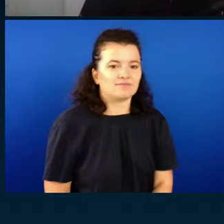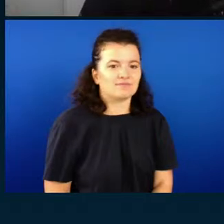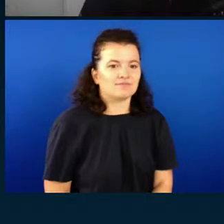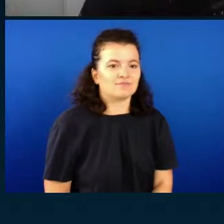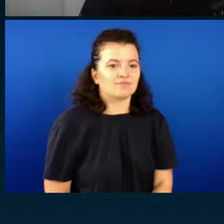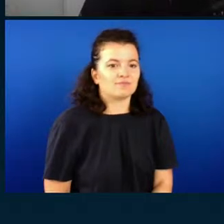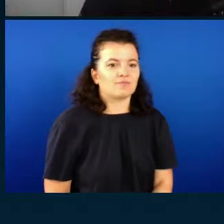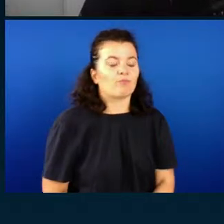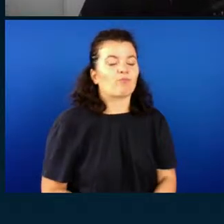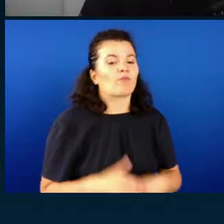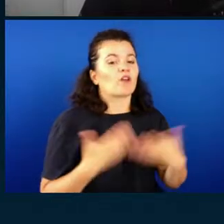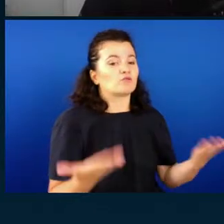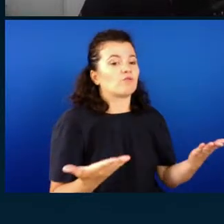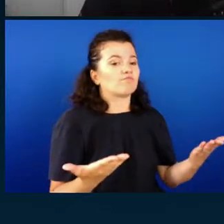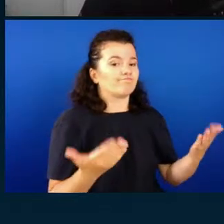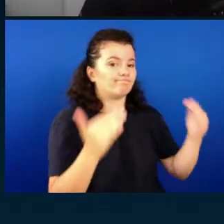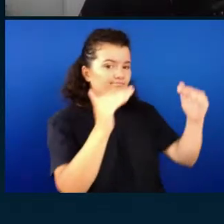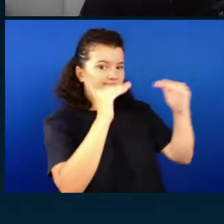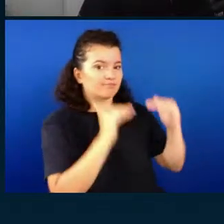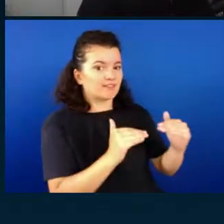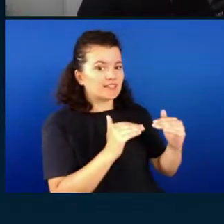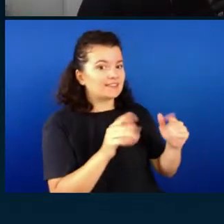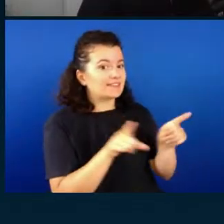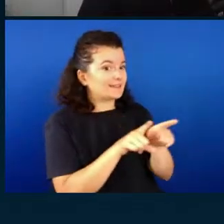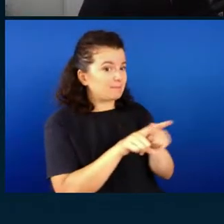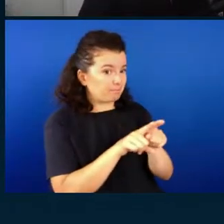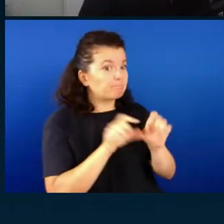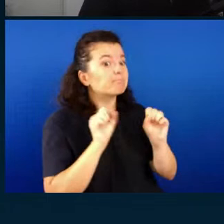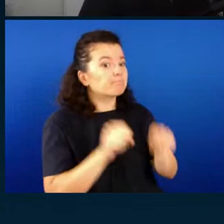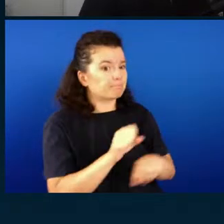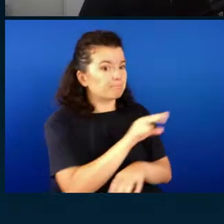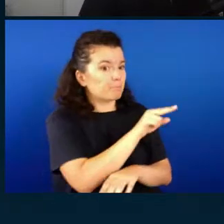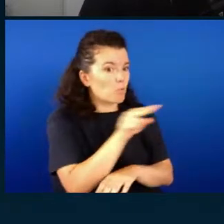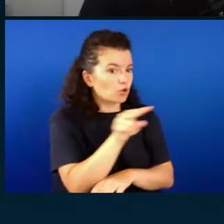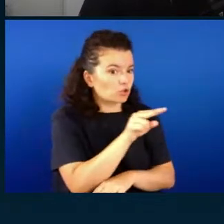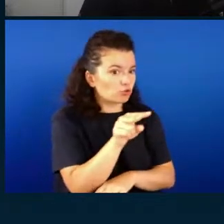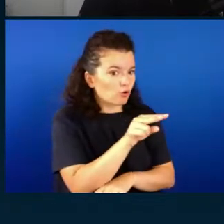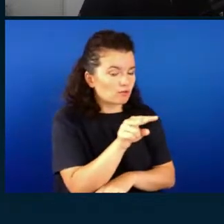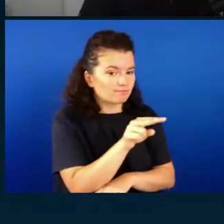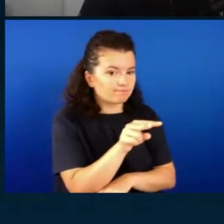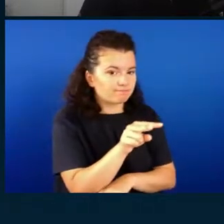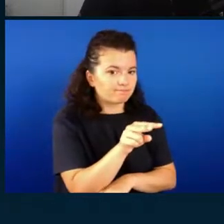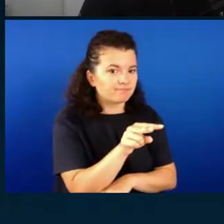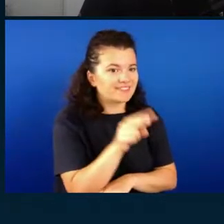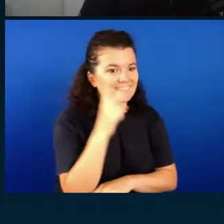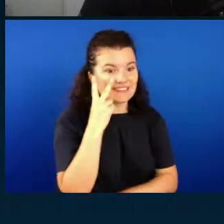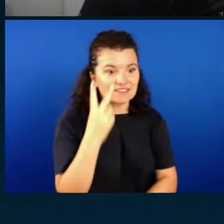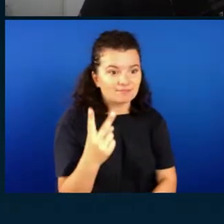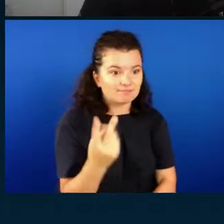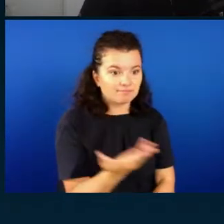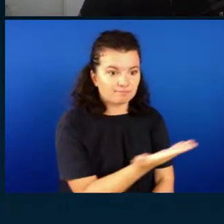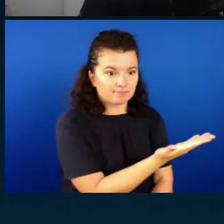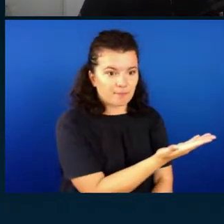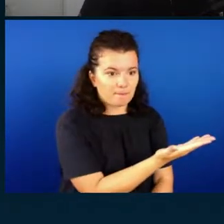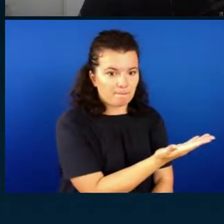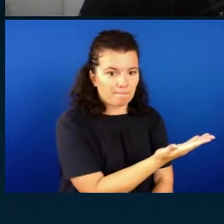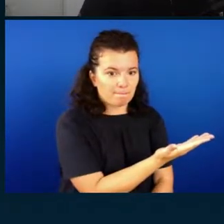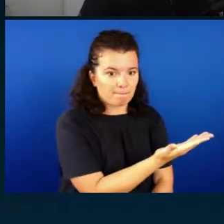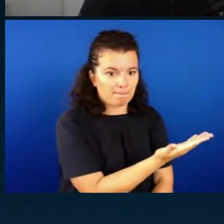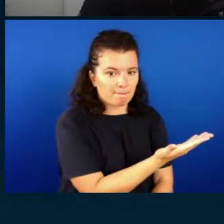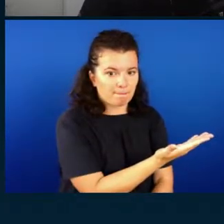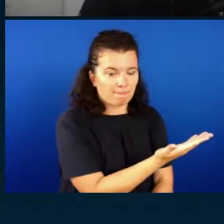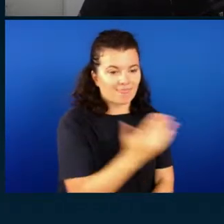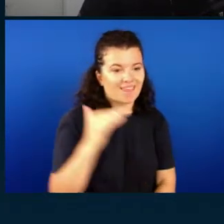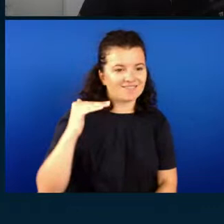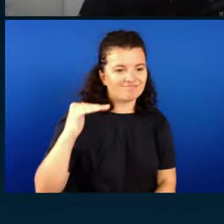also do here is monitoring it a bit. And here I can see the last run times